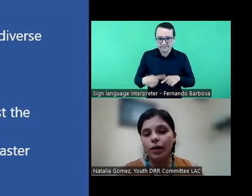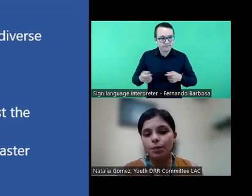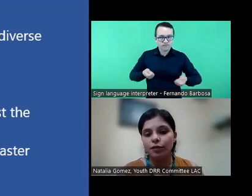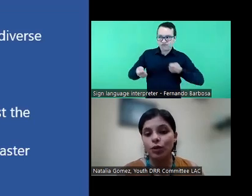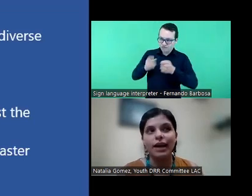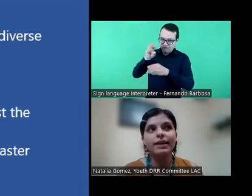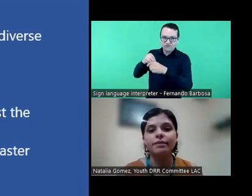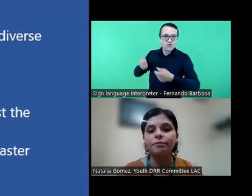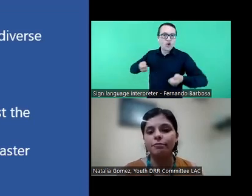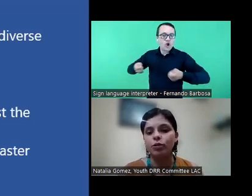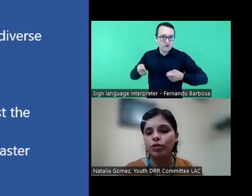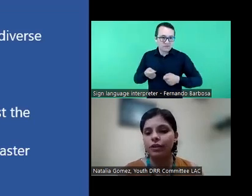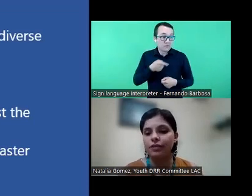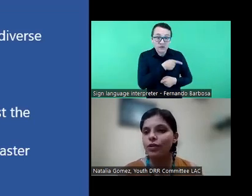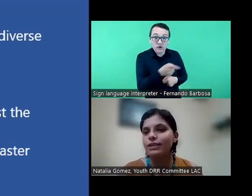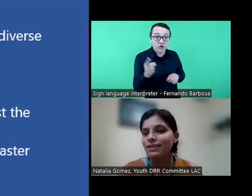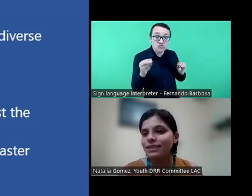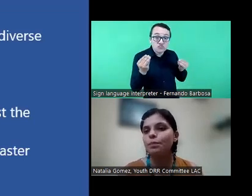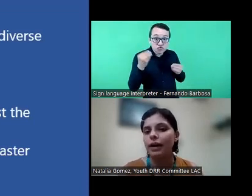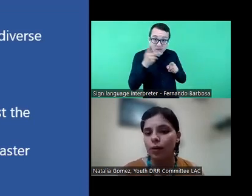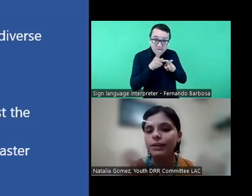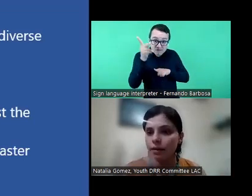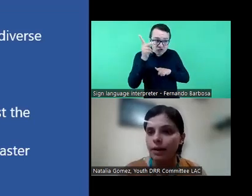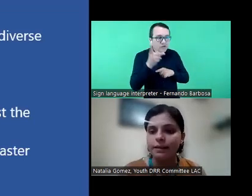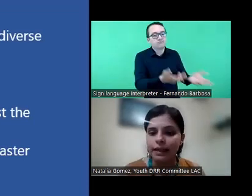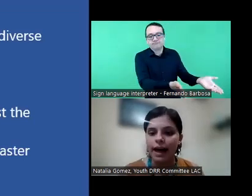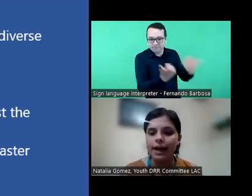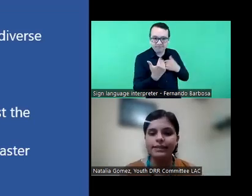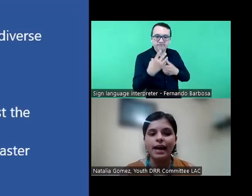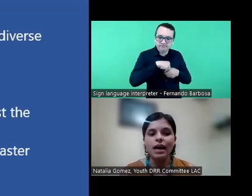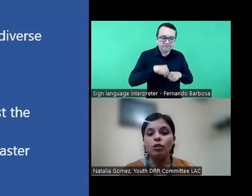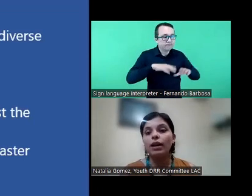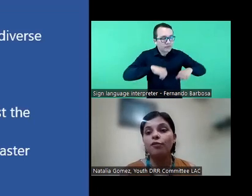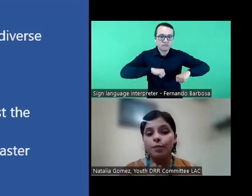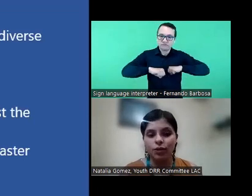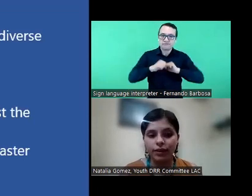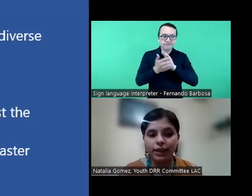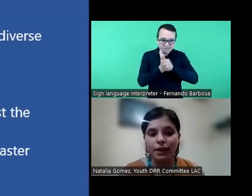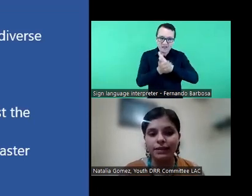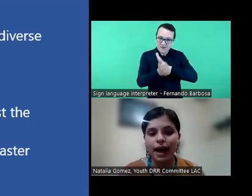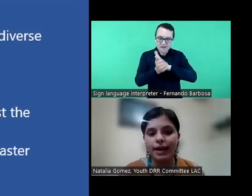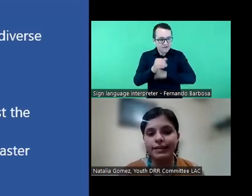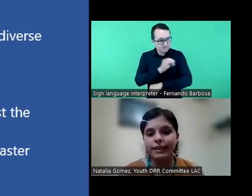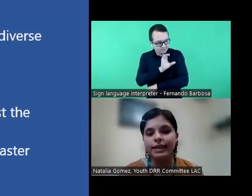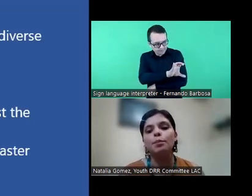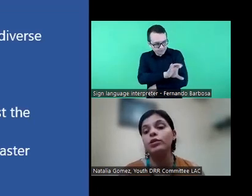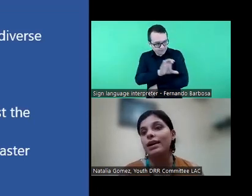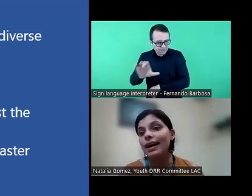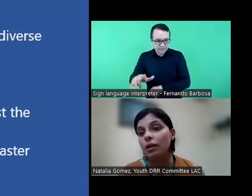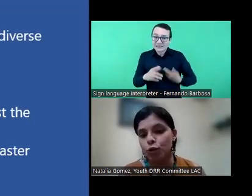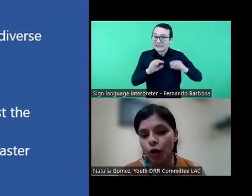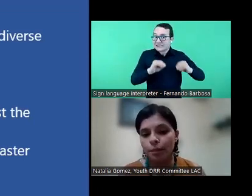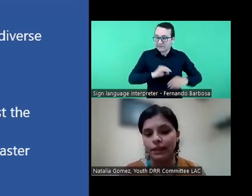structures, supporting young people, professional young people in disaster risk recovery or reduction, so that they have